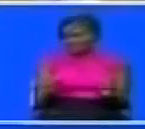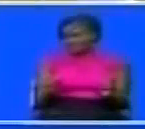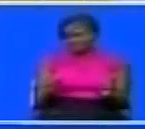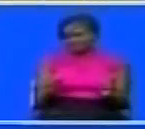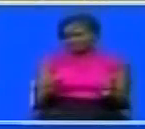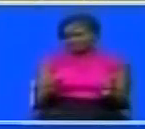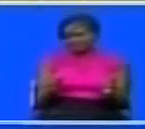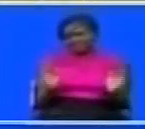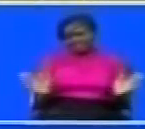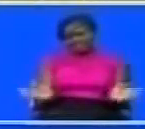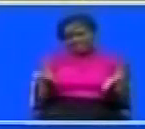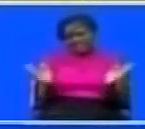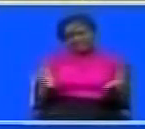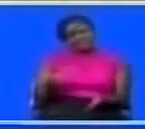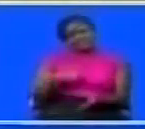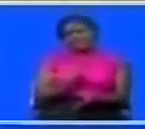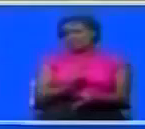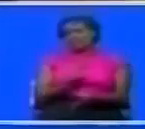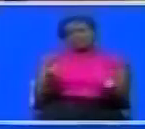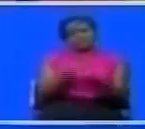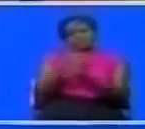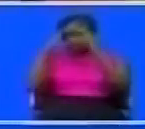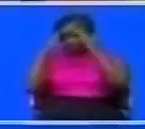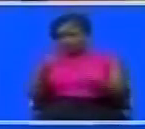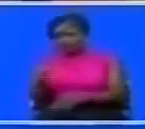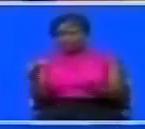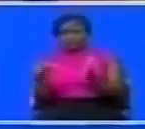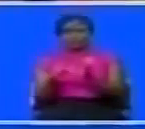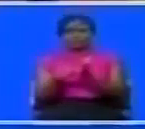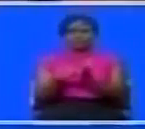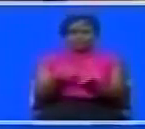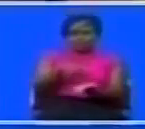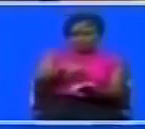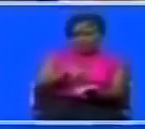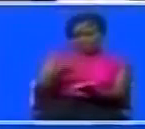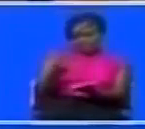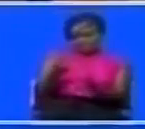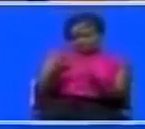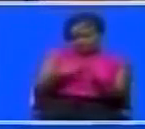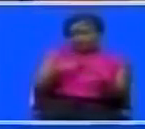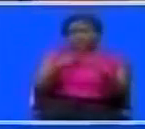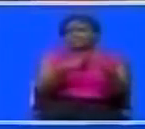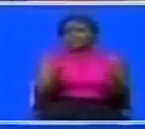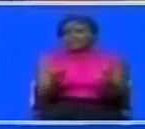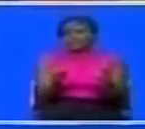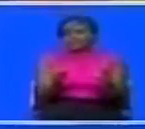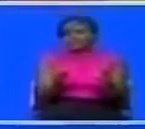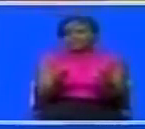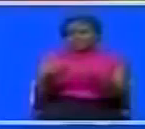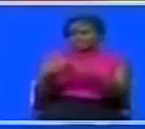lift ourselves up. We cannot dwell on that. We had some laxity from the beginning, ups and